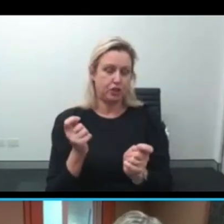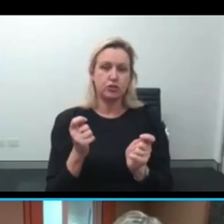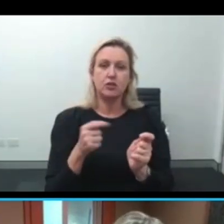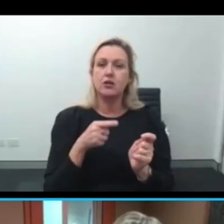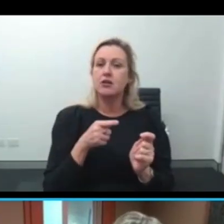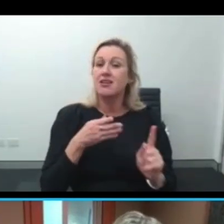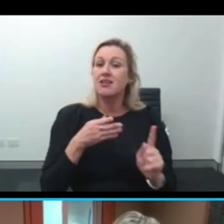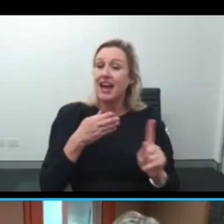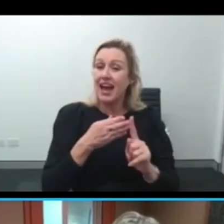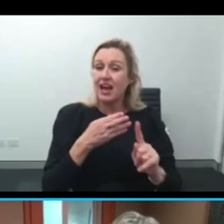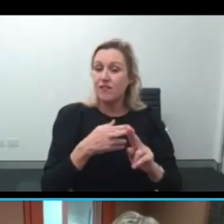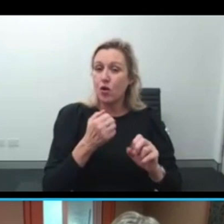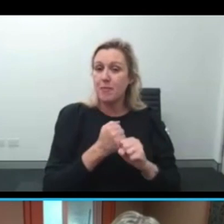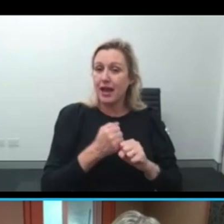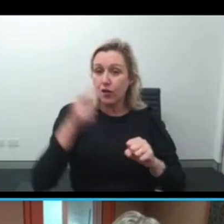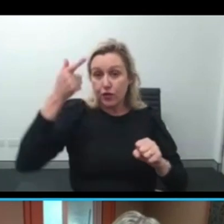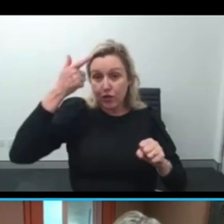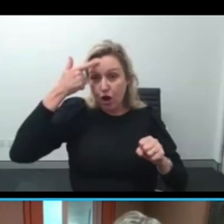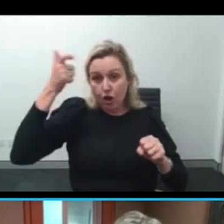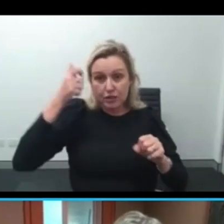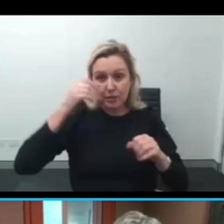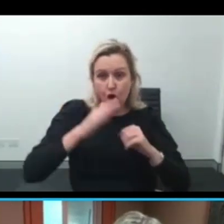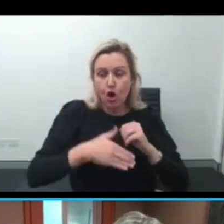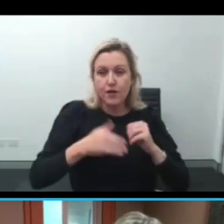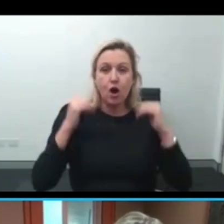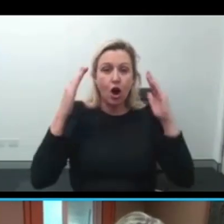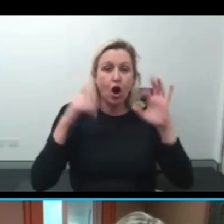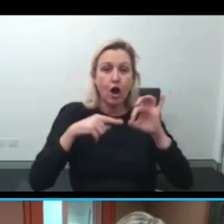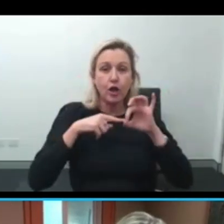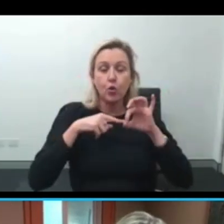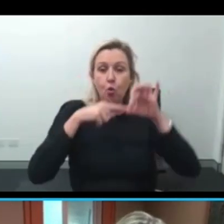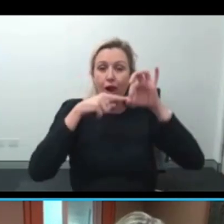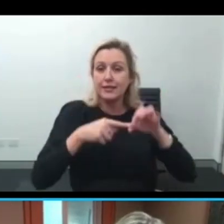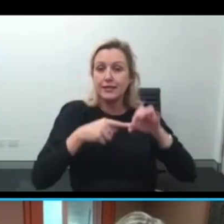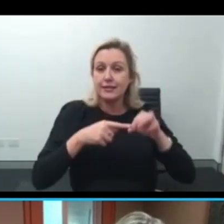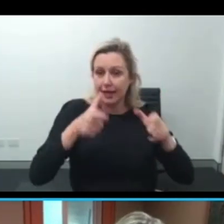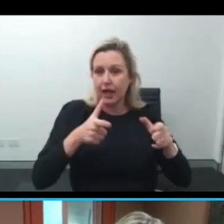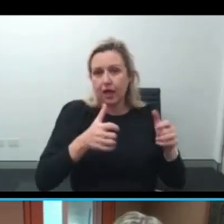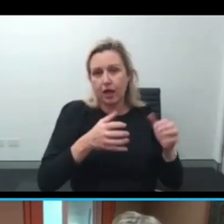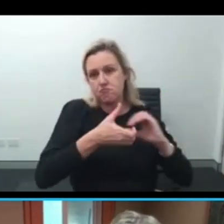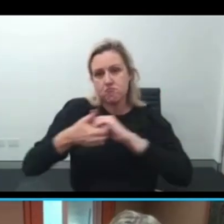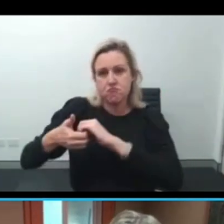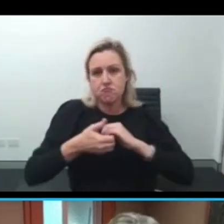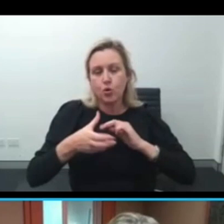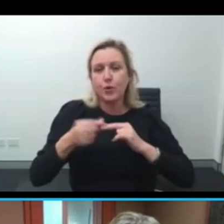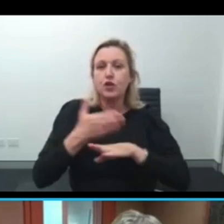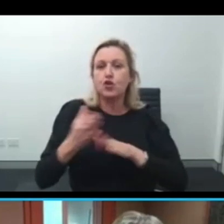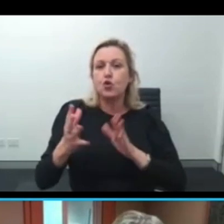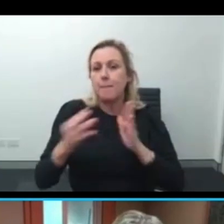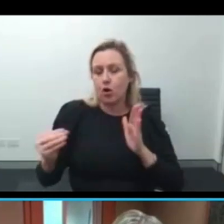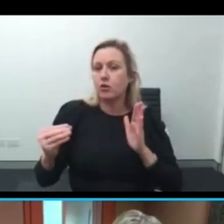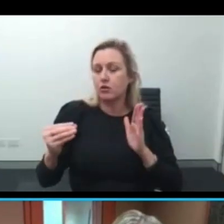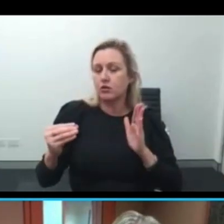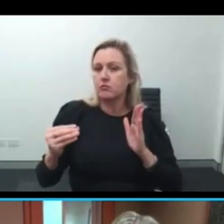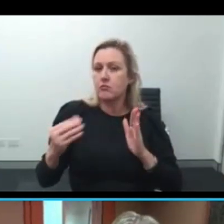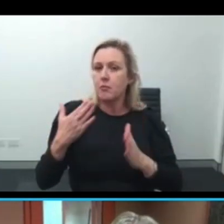is to make the concept of high quality care central to the new regulatory model. The focus of strong enforcement